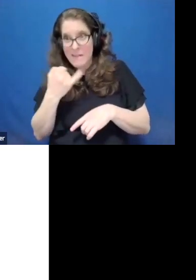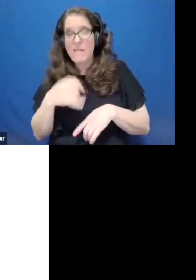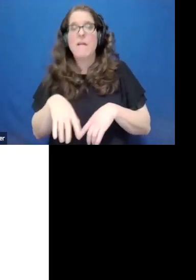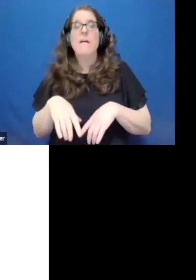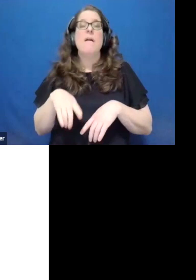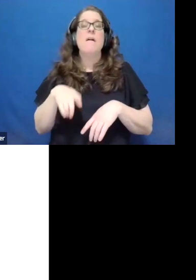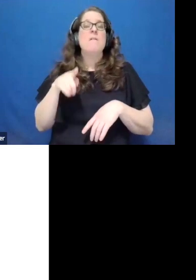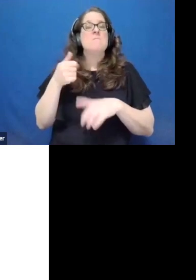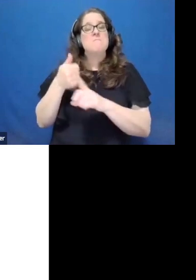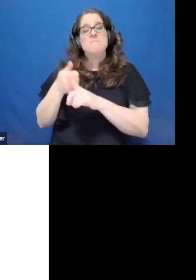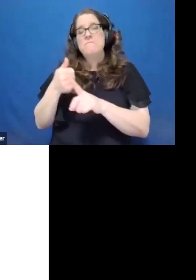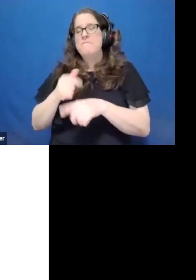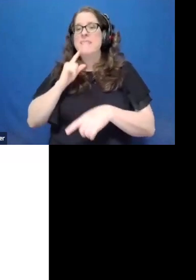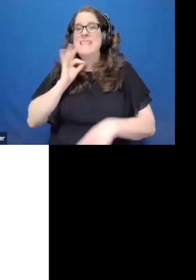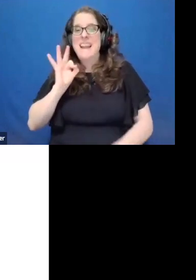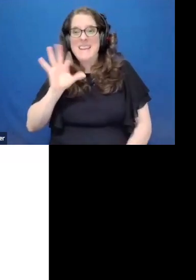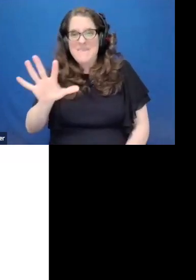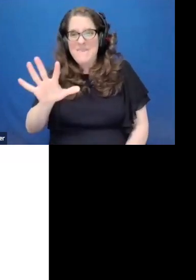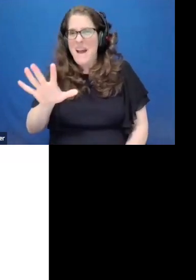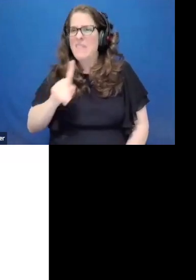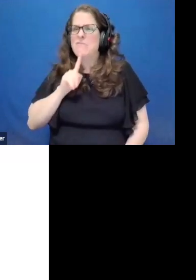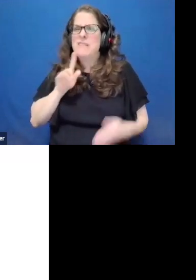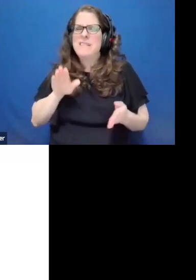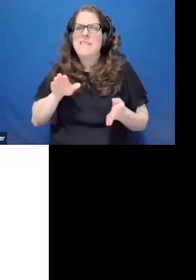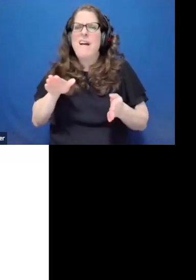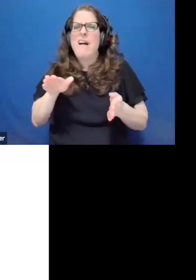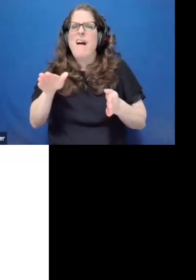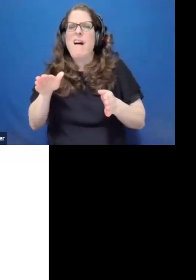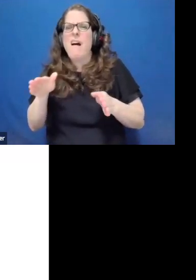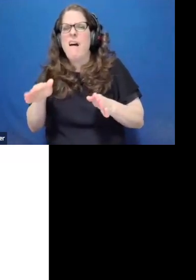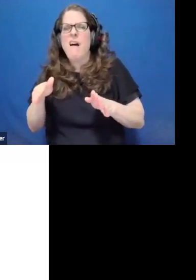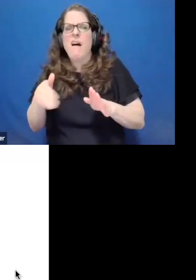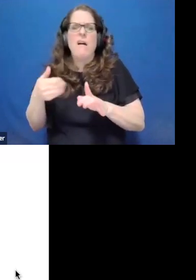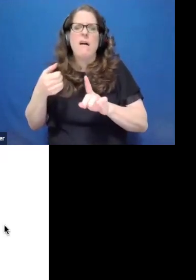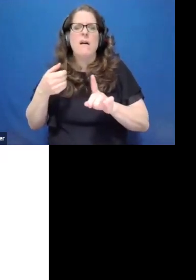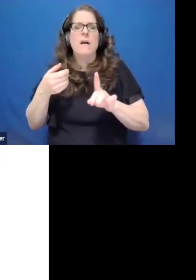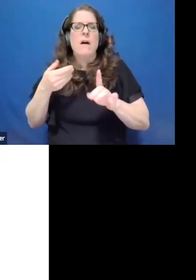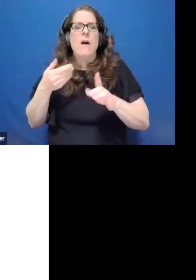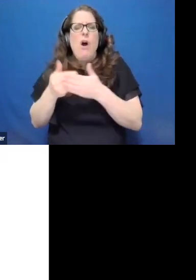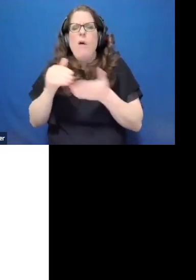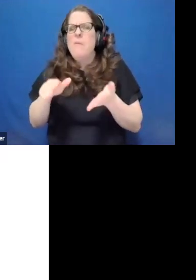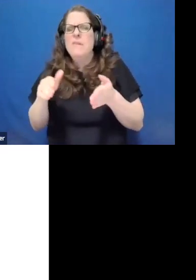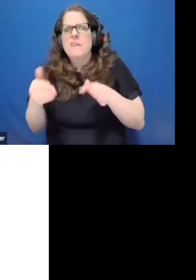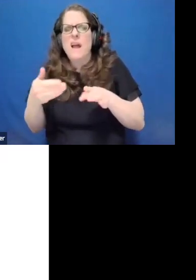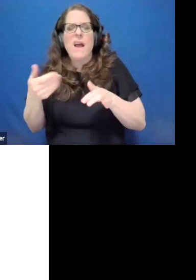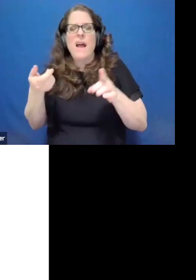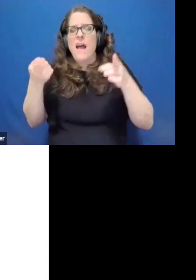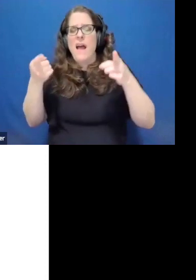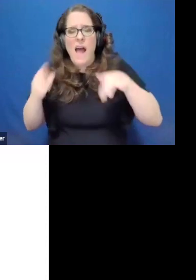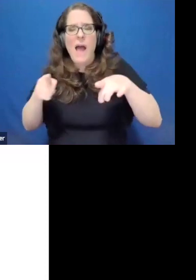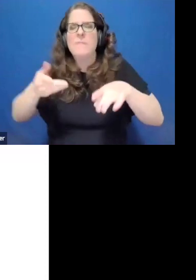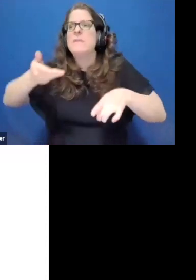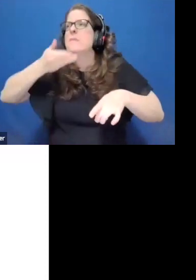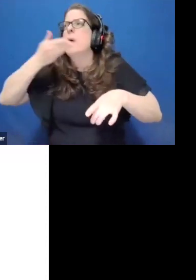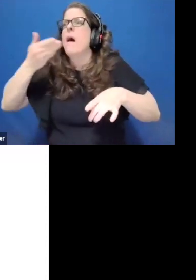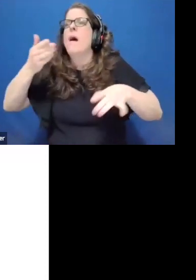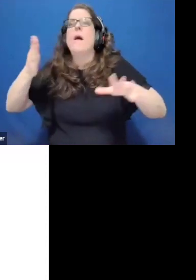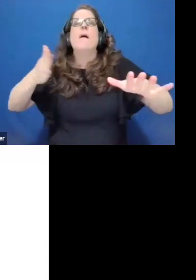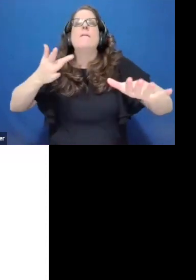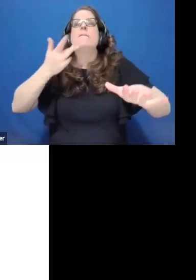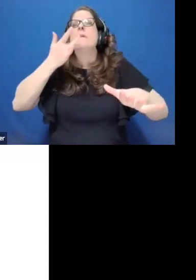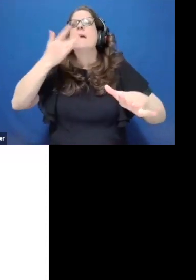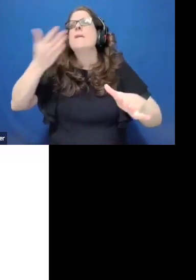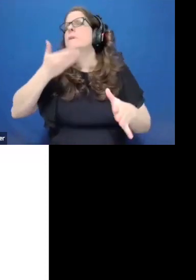favorite aroma in the world, homemade ravioli simmering in homemade sauce. And